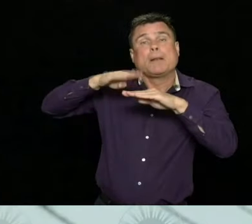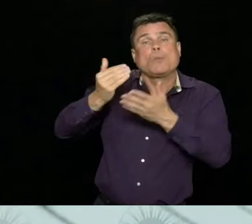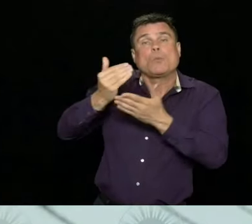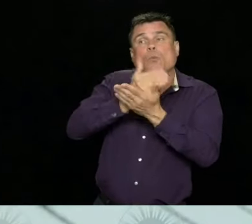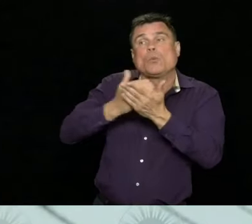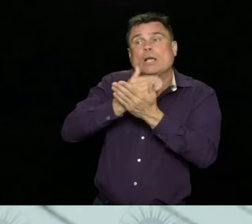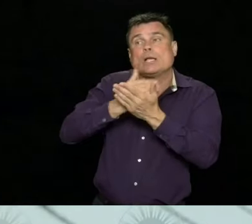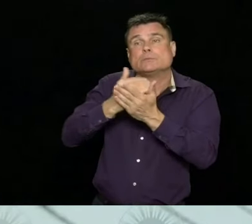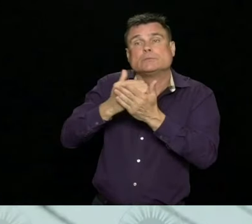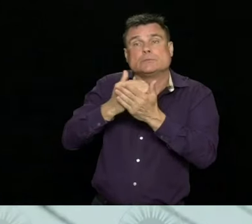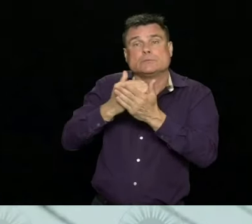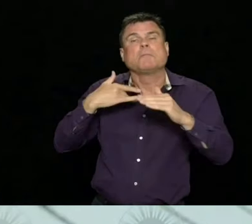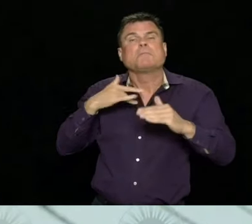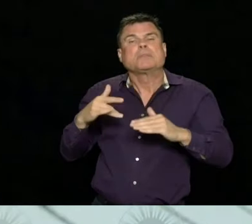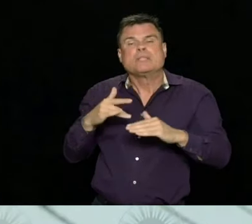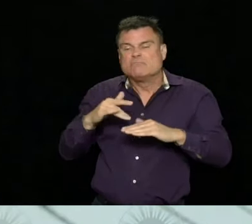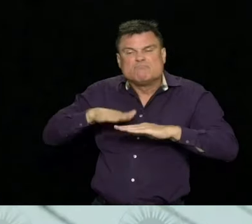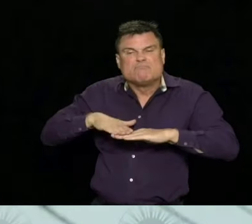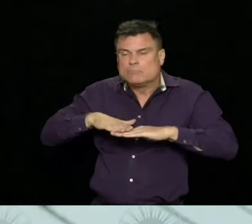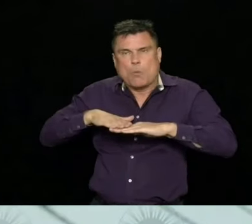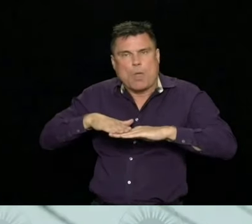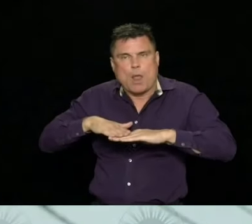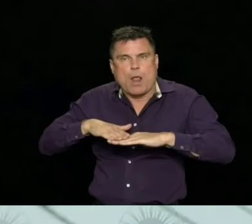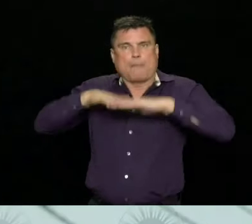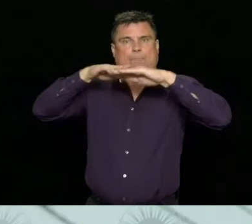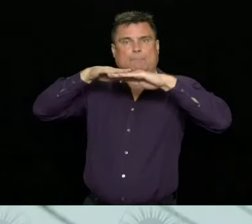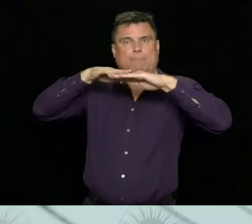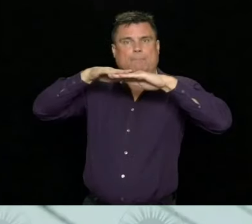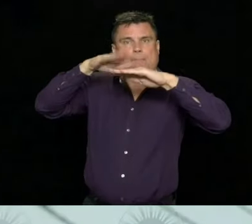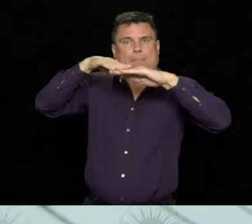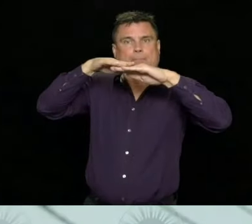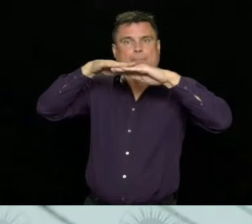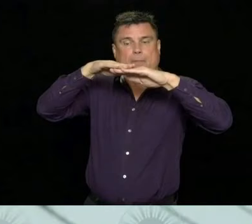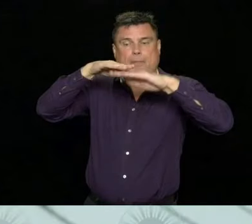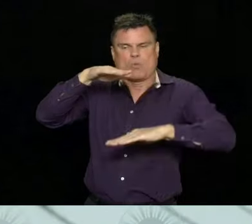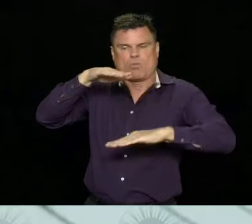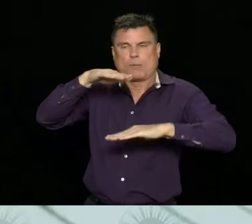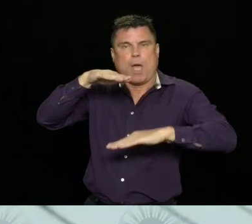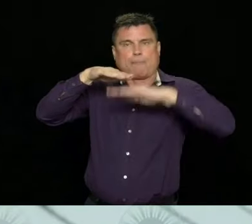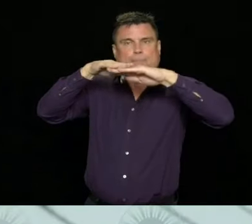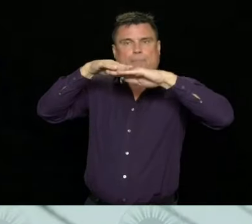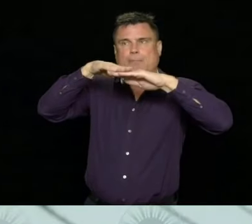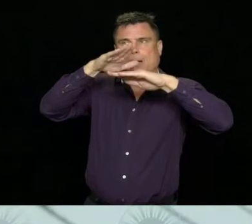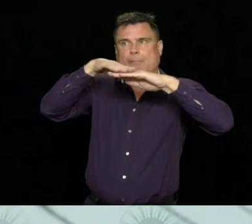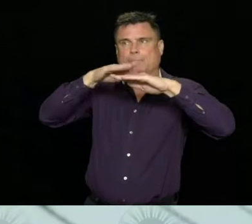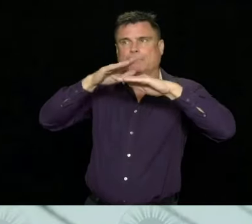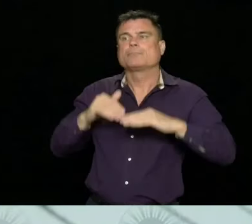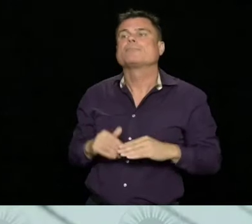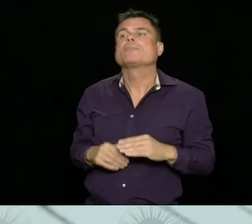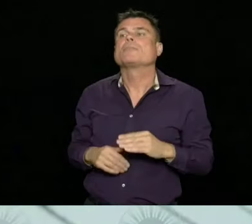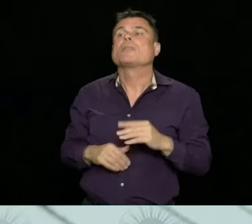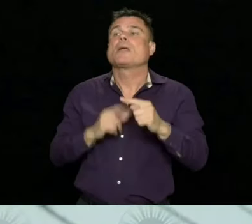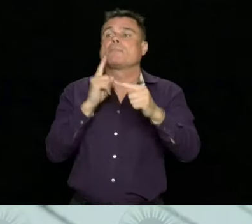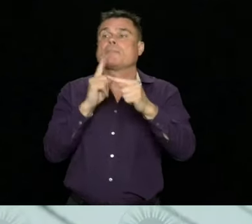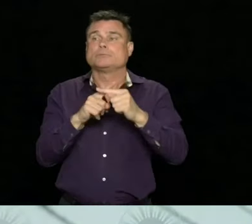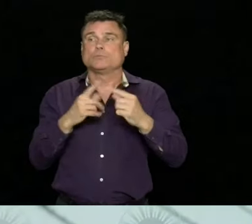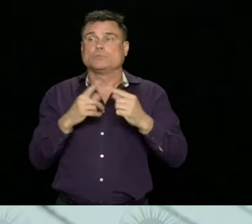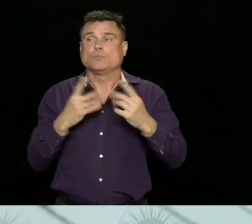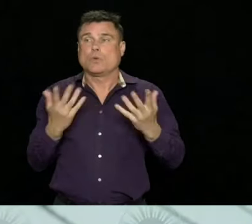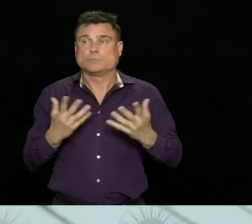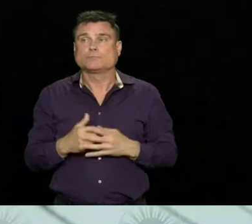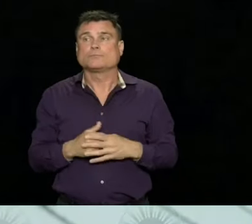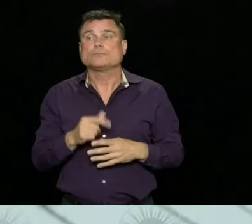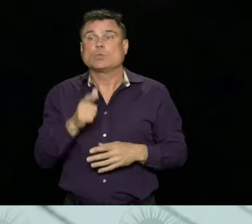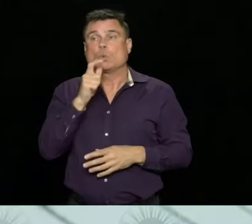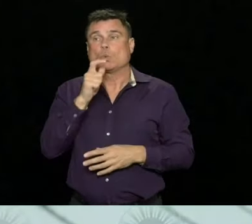their income and who qualify for a CERB program federally. And also our climate action